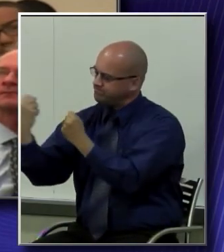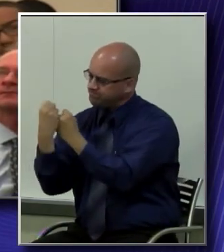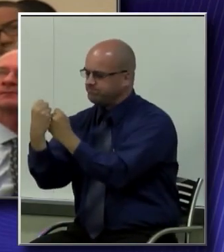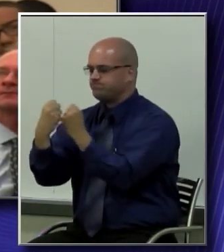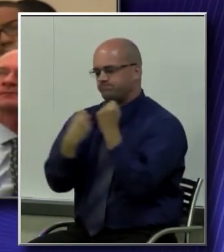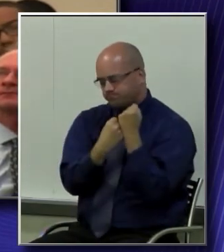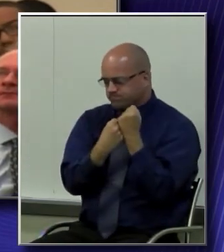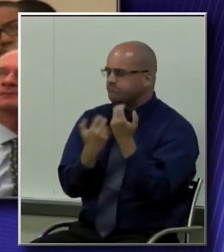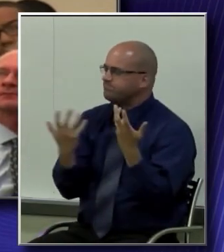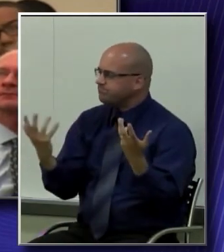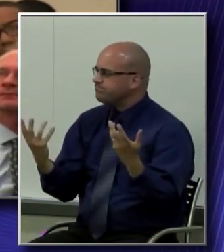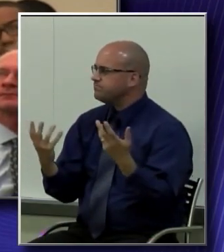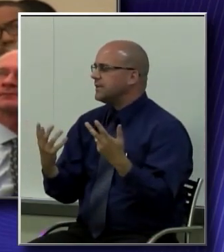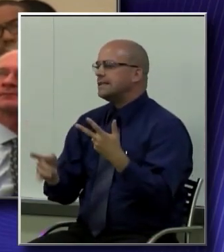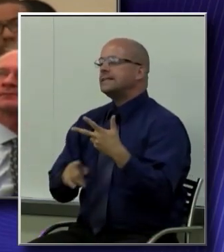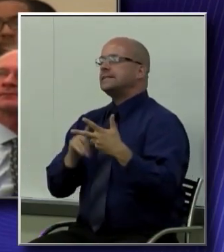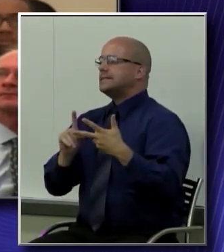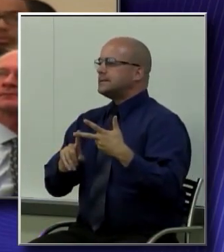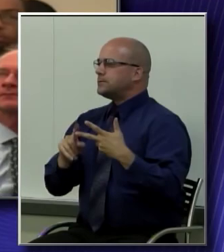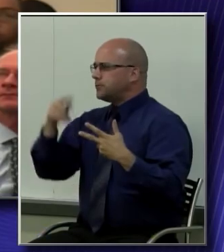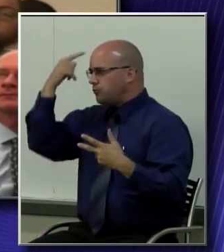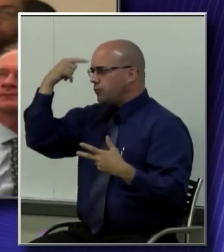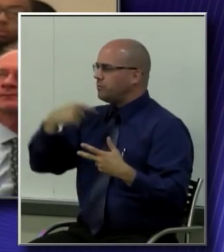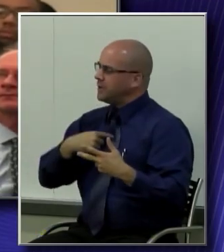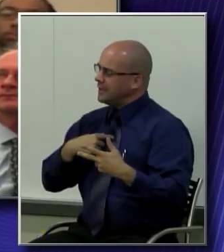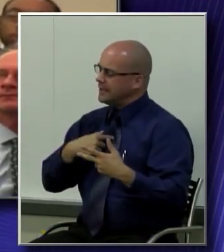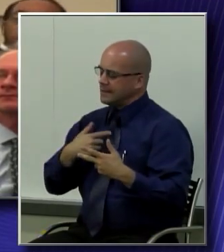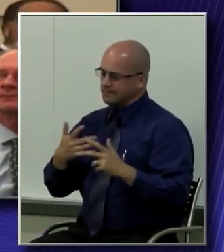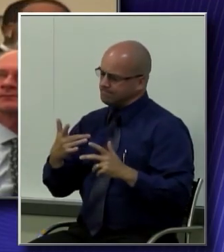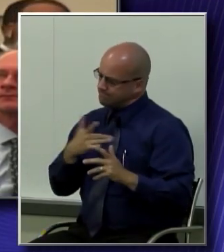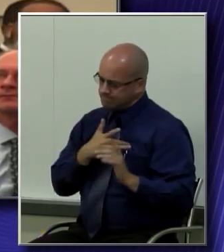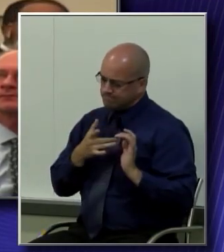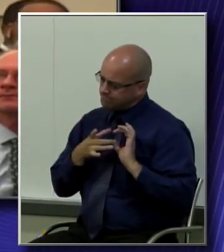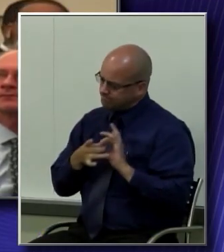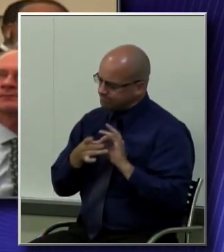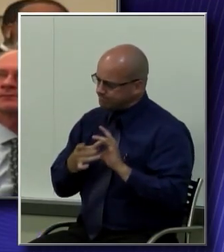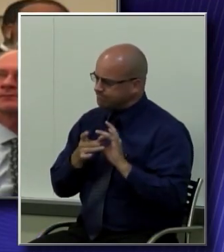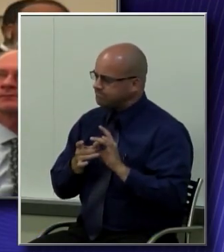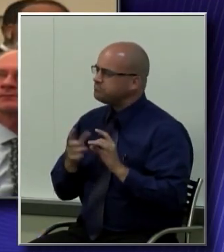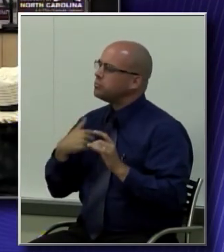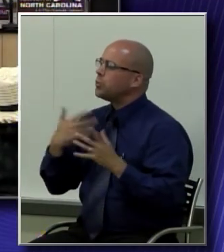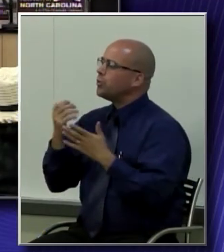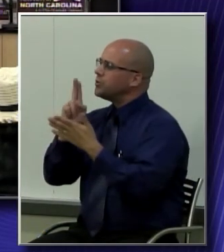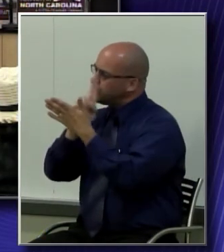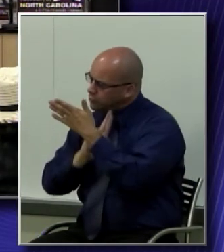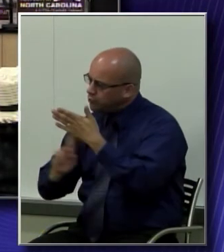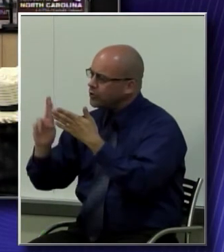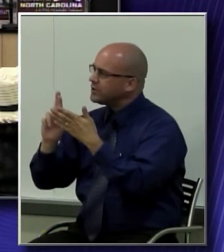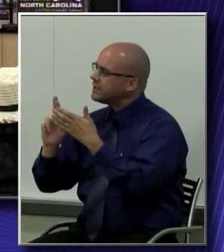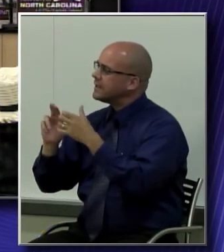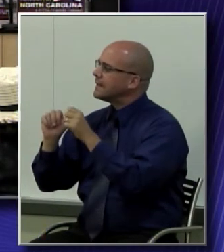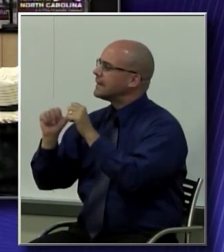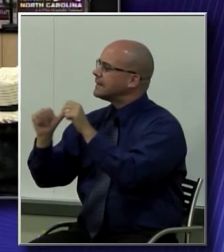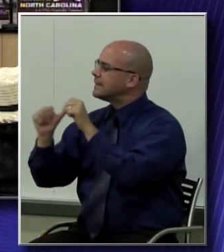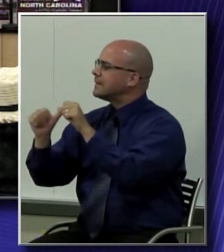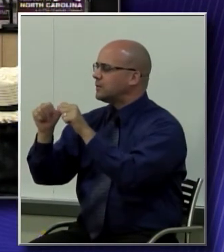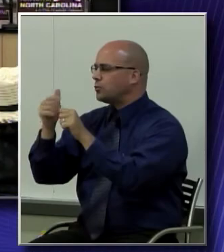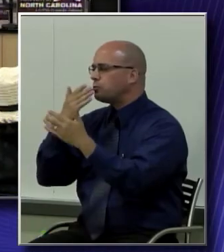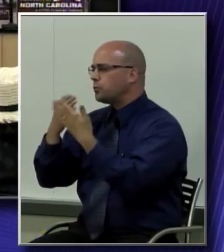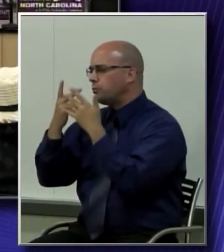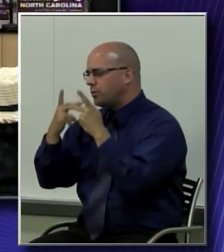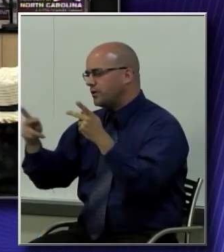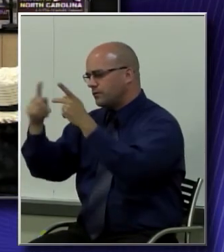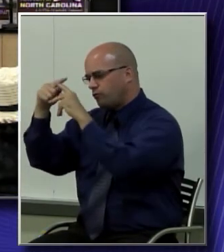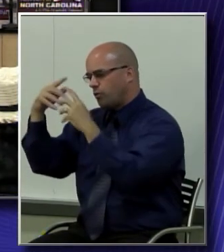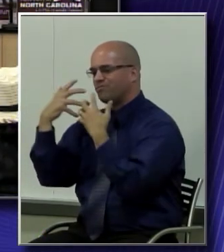me, perhaps closest to my heart, is I want the university to remain a place for public discussion.